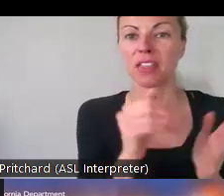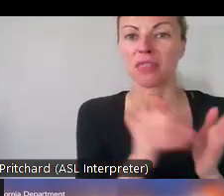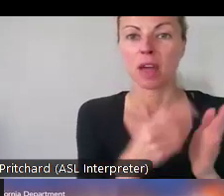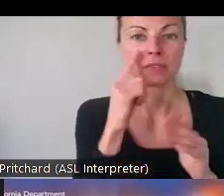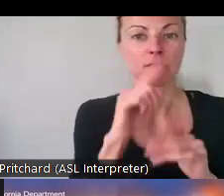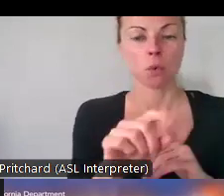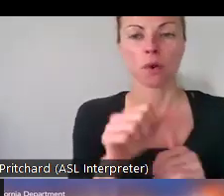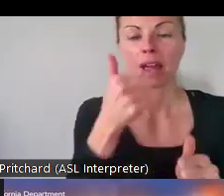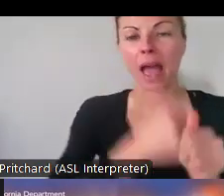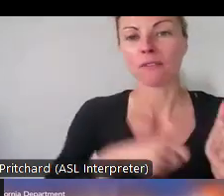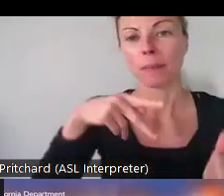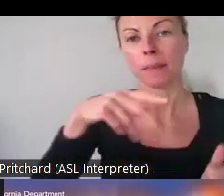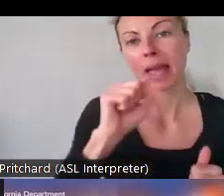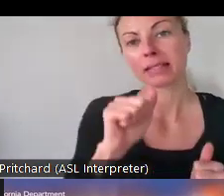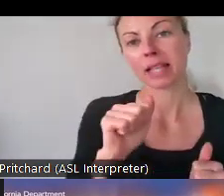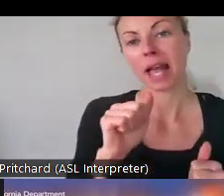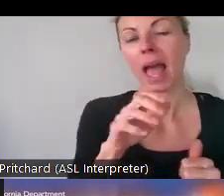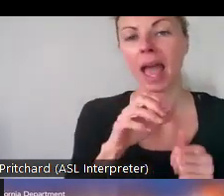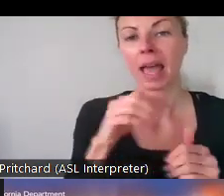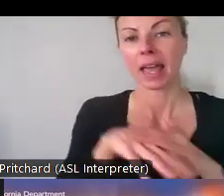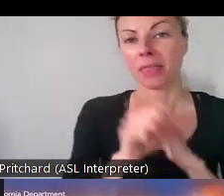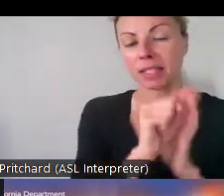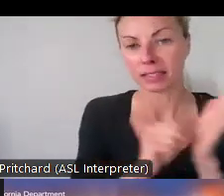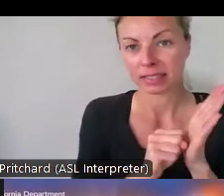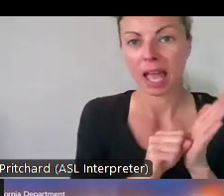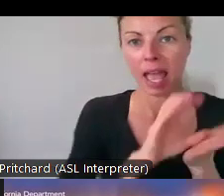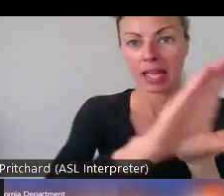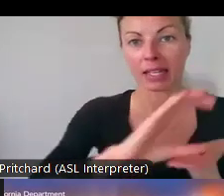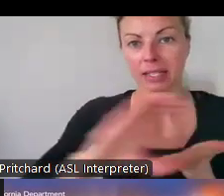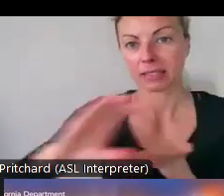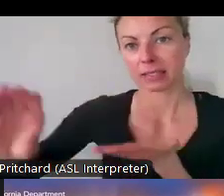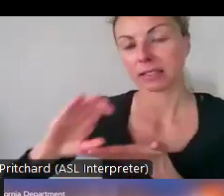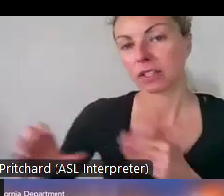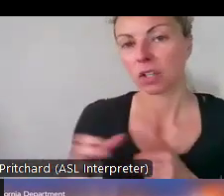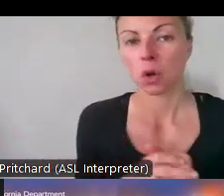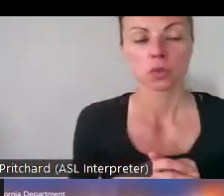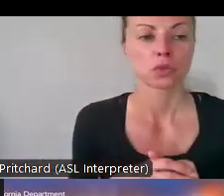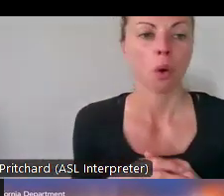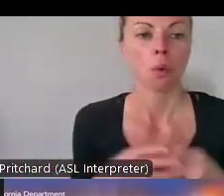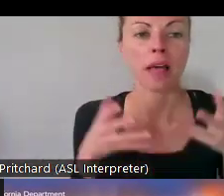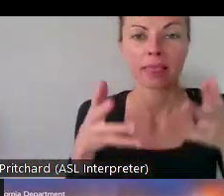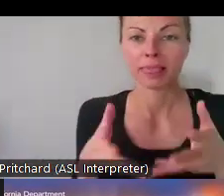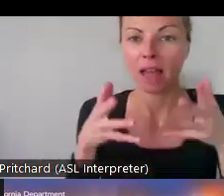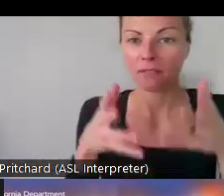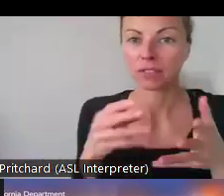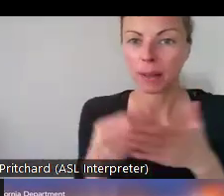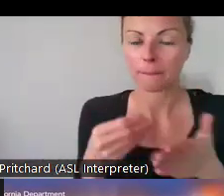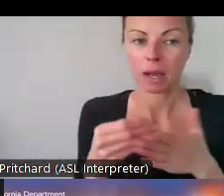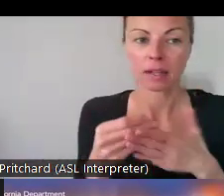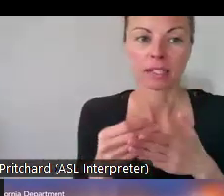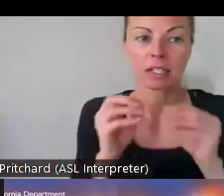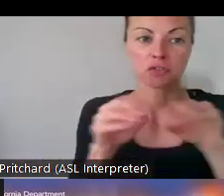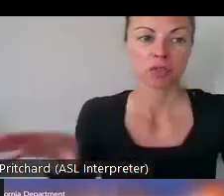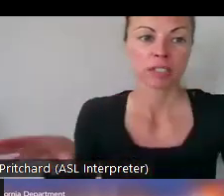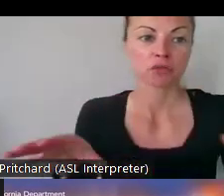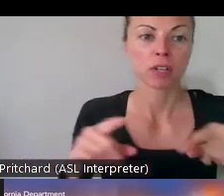single PSA in the state. That is the base funding level that every single PSA receives. What is remaining thereafter is then distributed